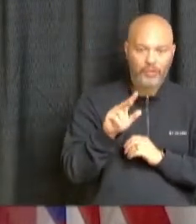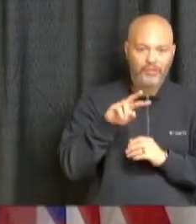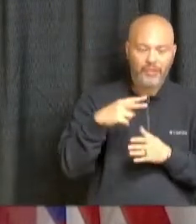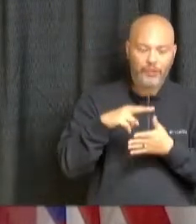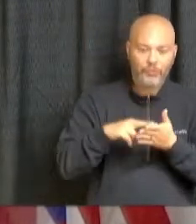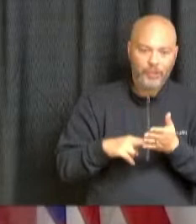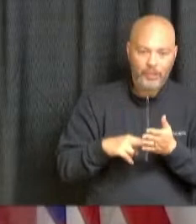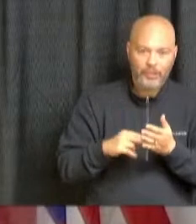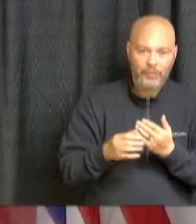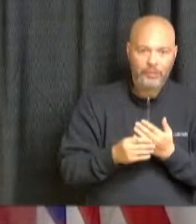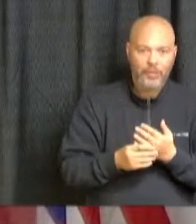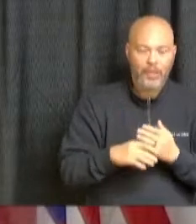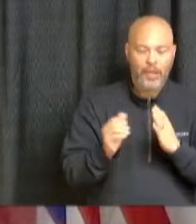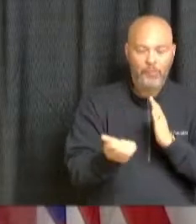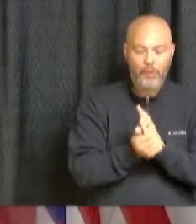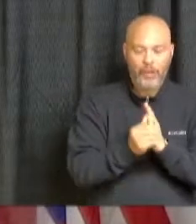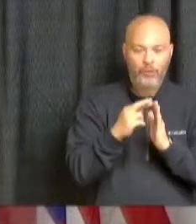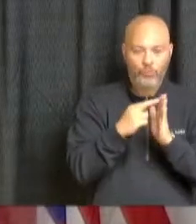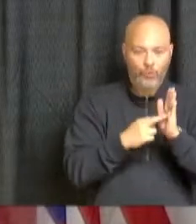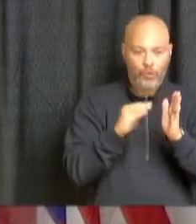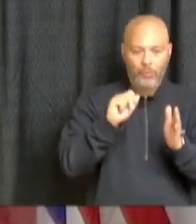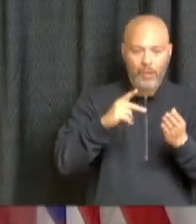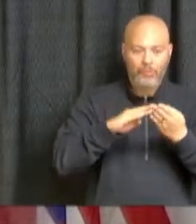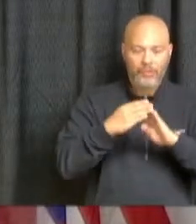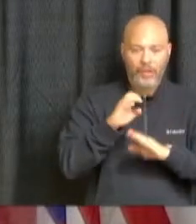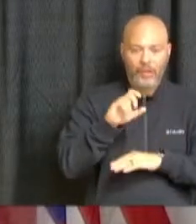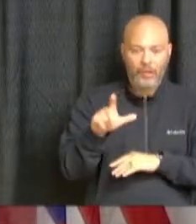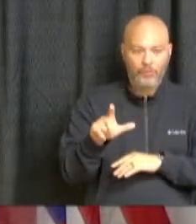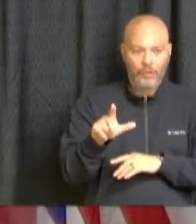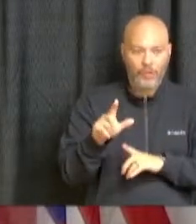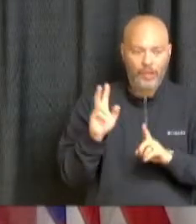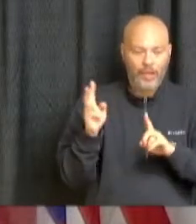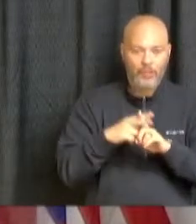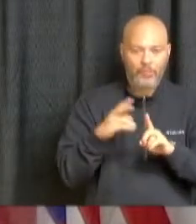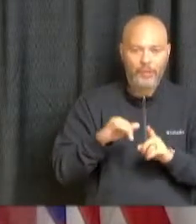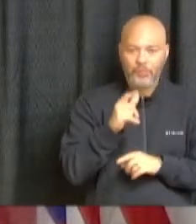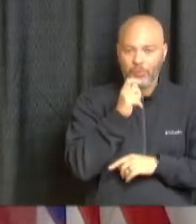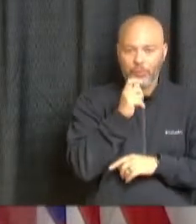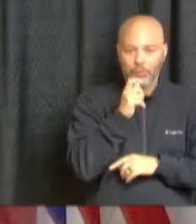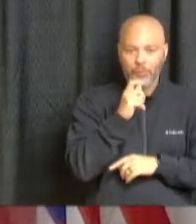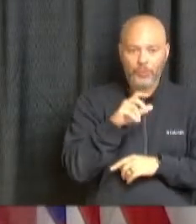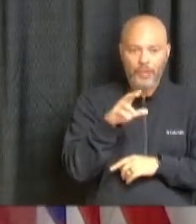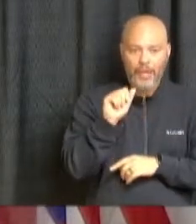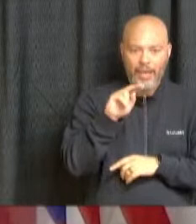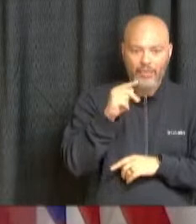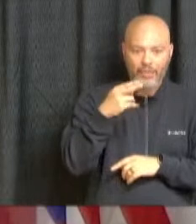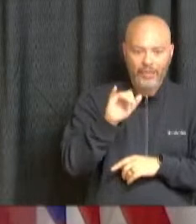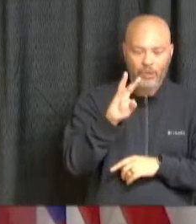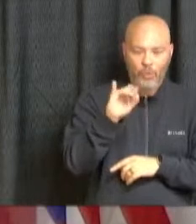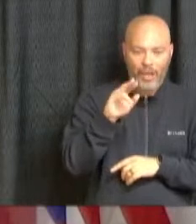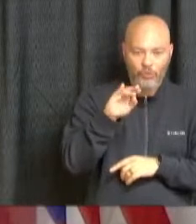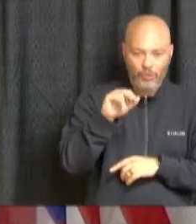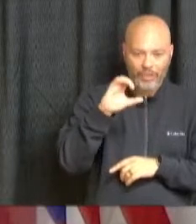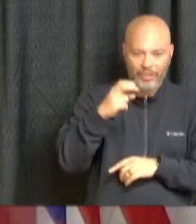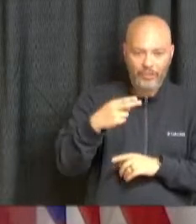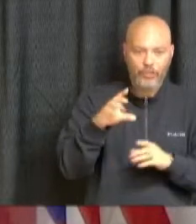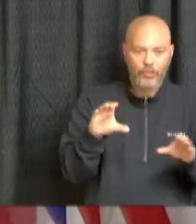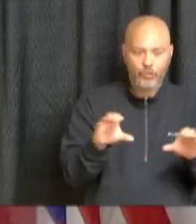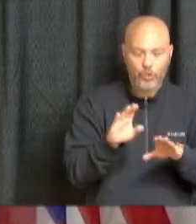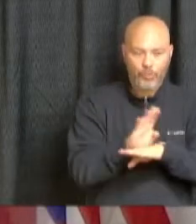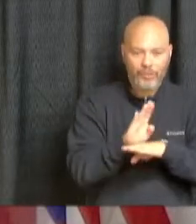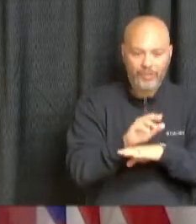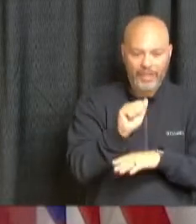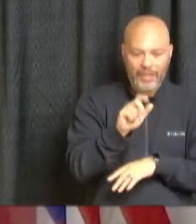2022-23, second reading, amending the zoning ordinance and map of the city of Clarksville, application of Anthony Weinrich, doing business